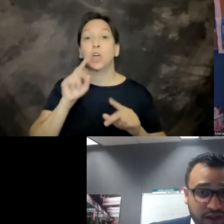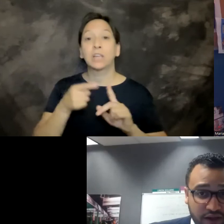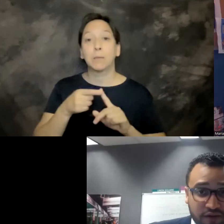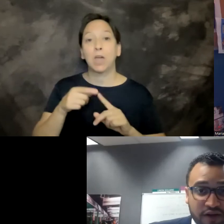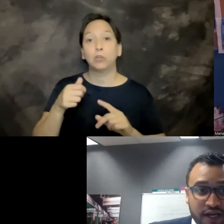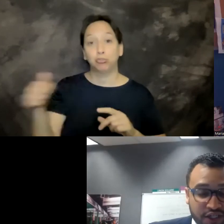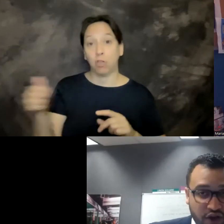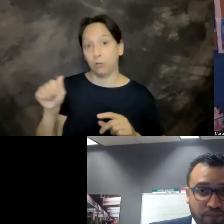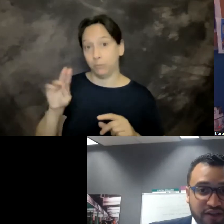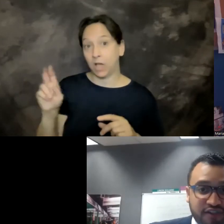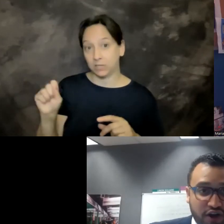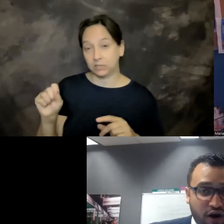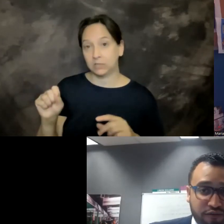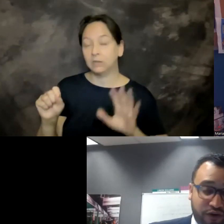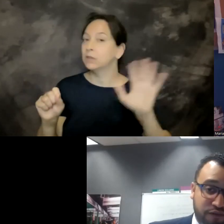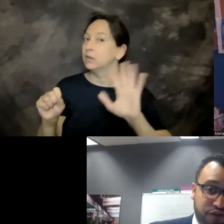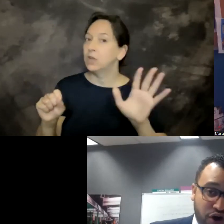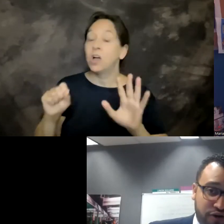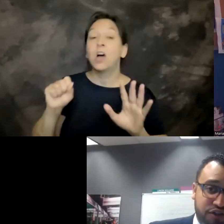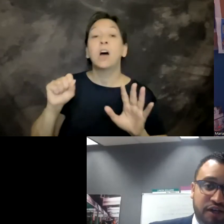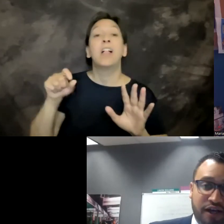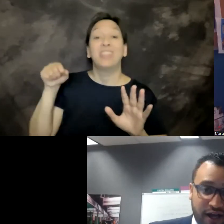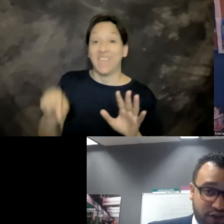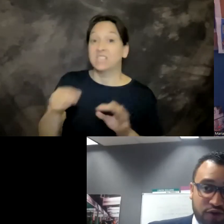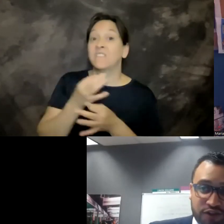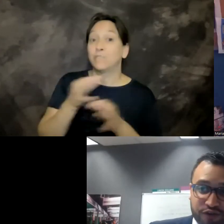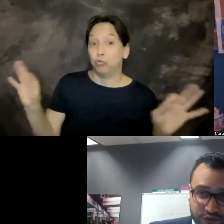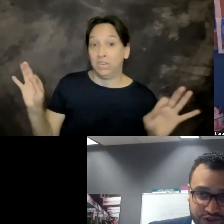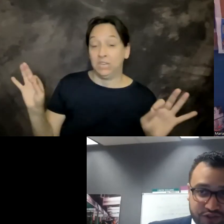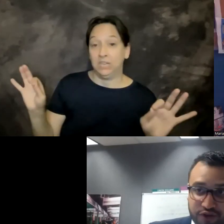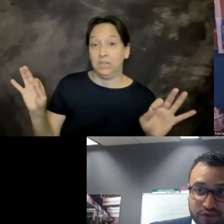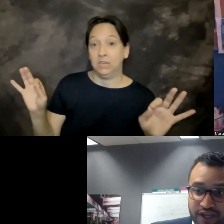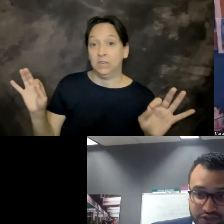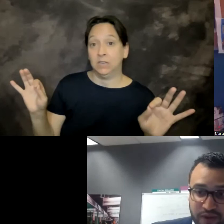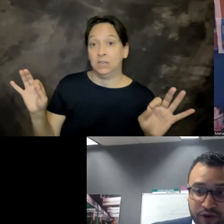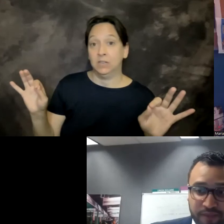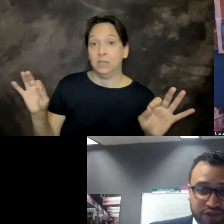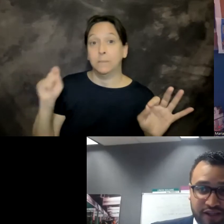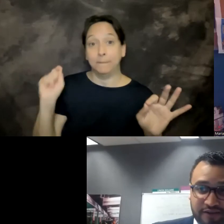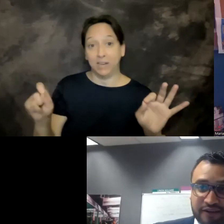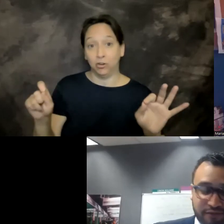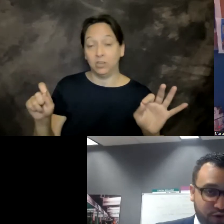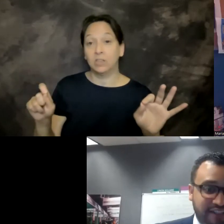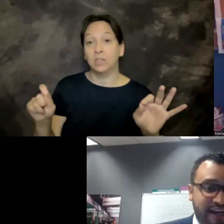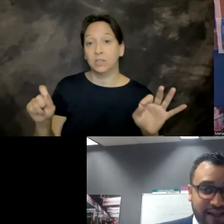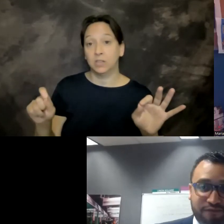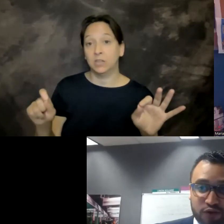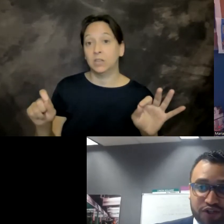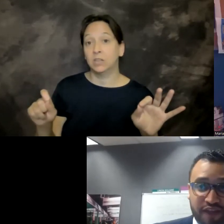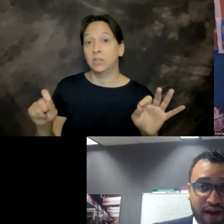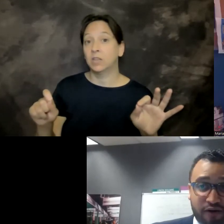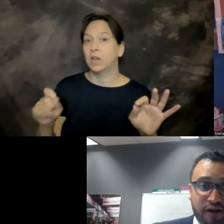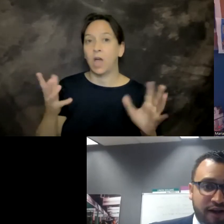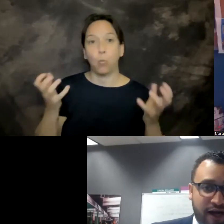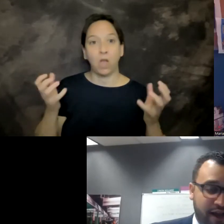want to be clear. Shuttle buses are free of charge during the diversion. So Lydia, I want to make sure that there isn't any